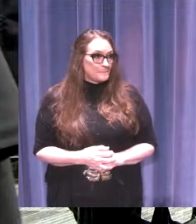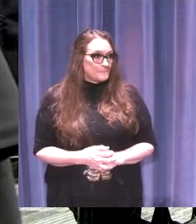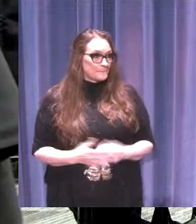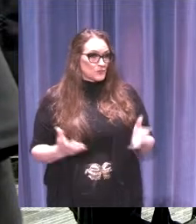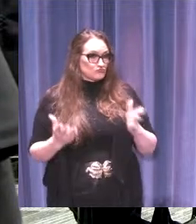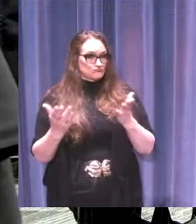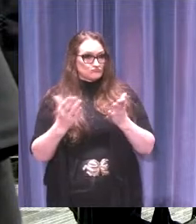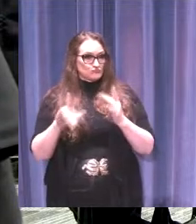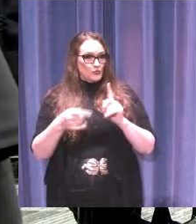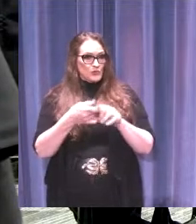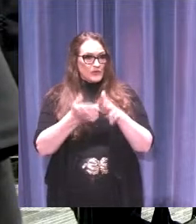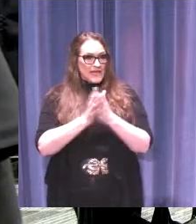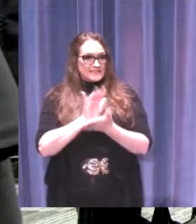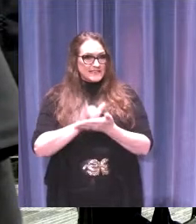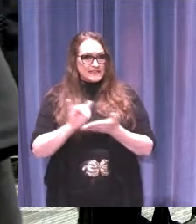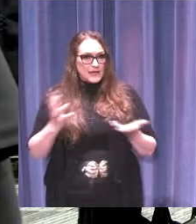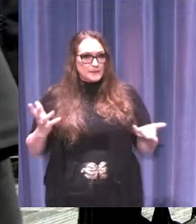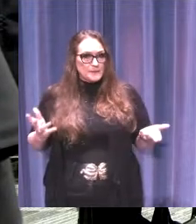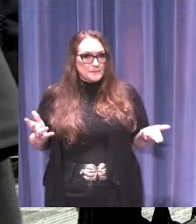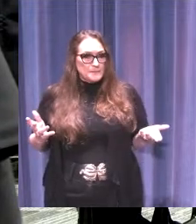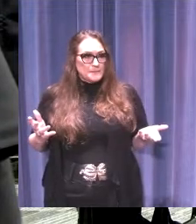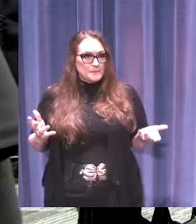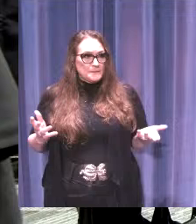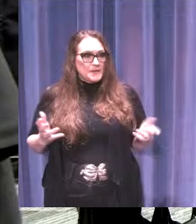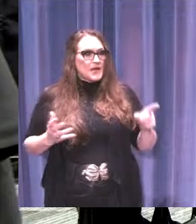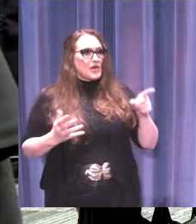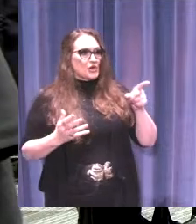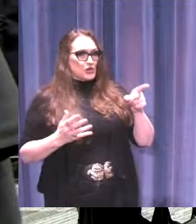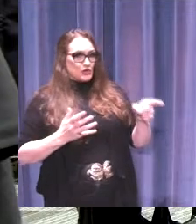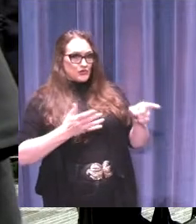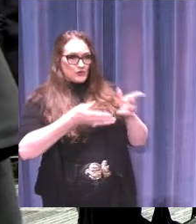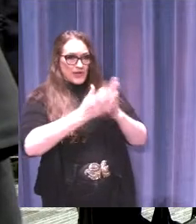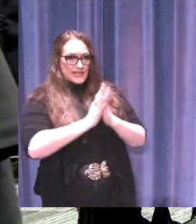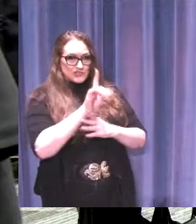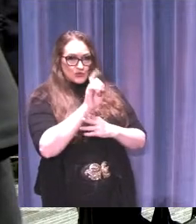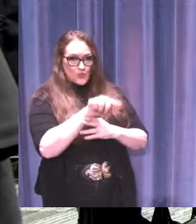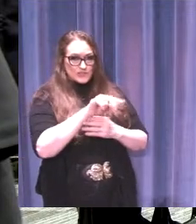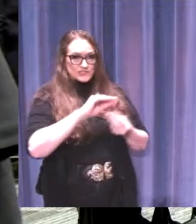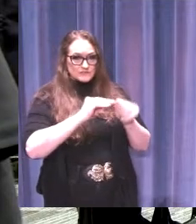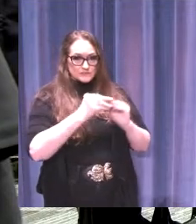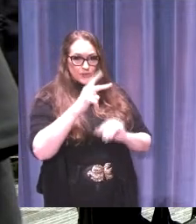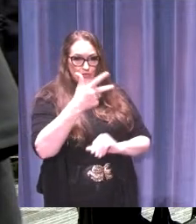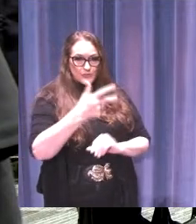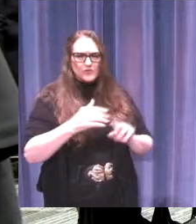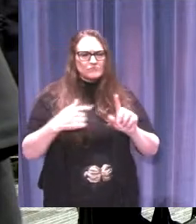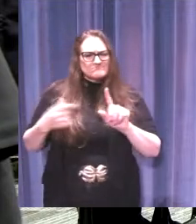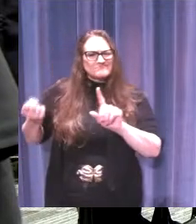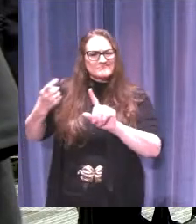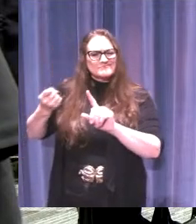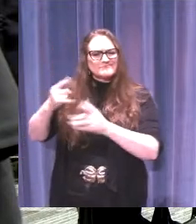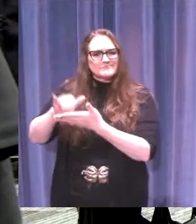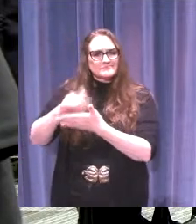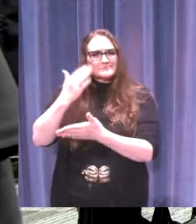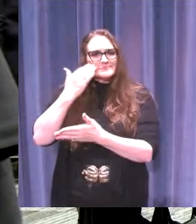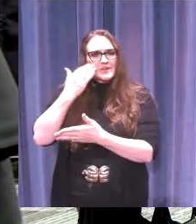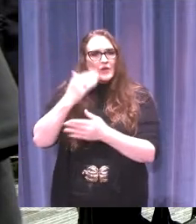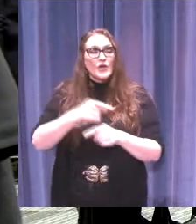When are we asking that? You're asking question 3. Your questions are I question understand 3 that. and 4.